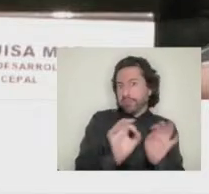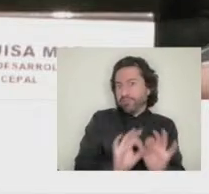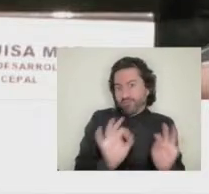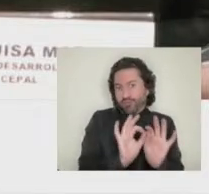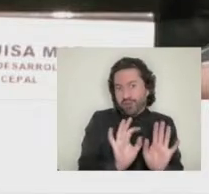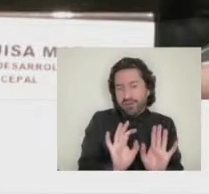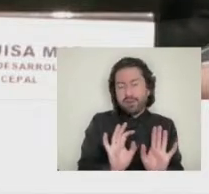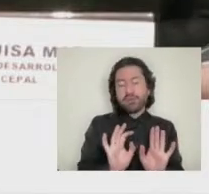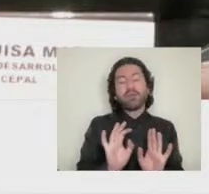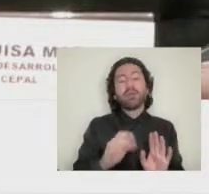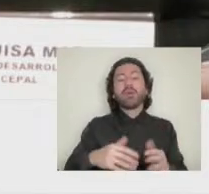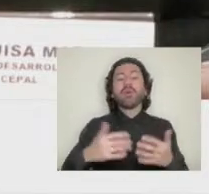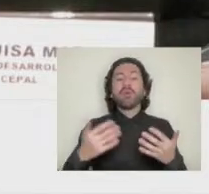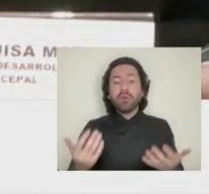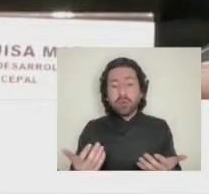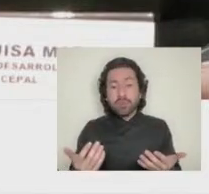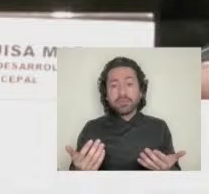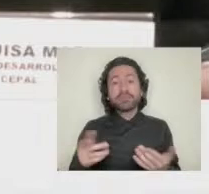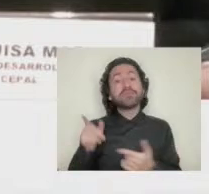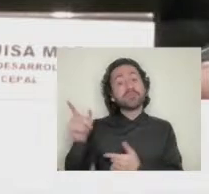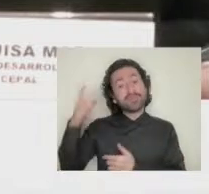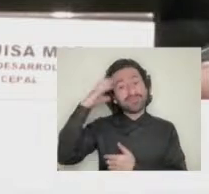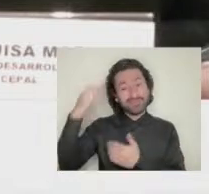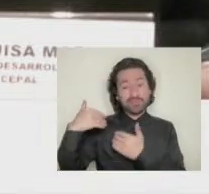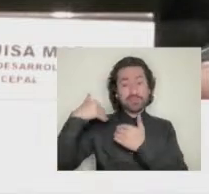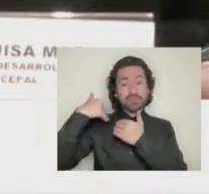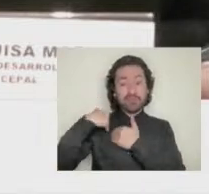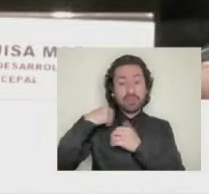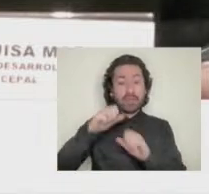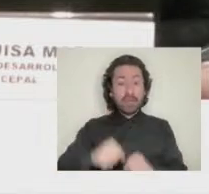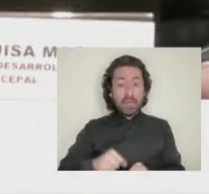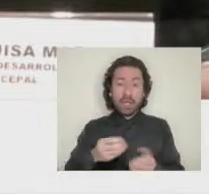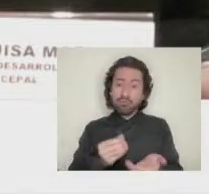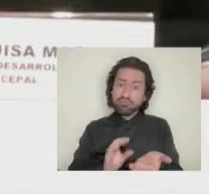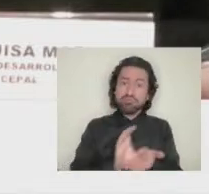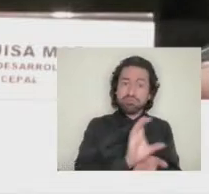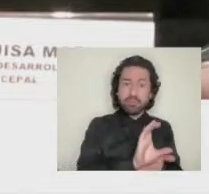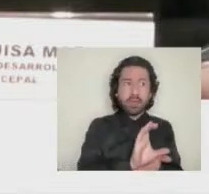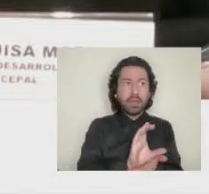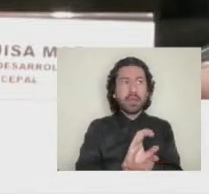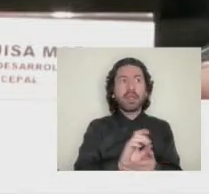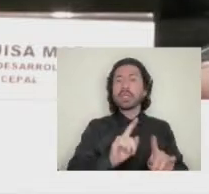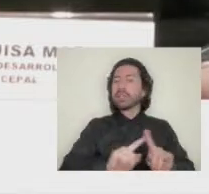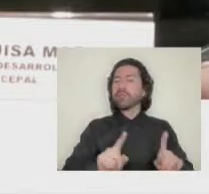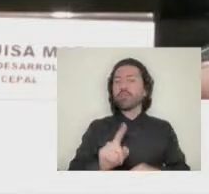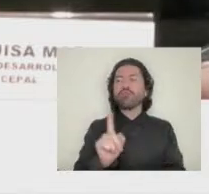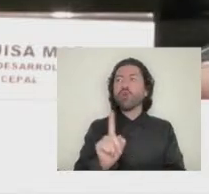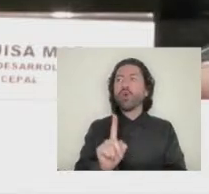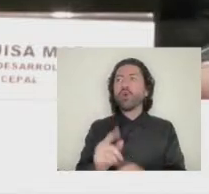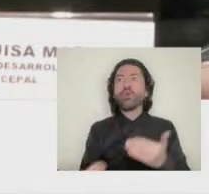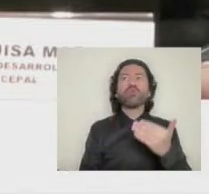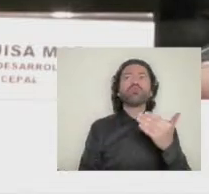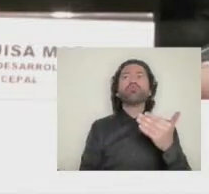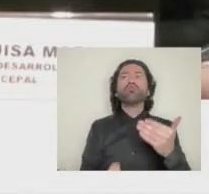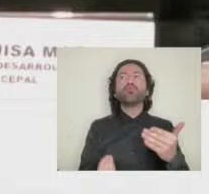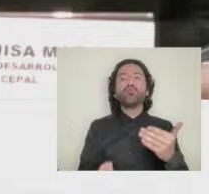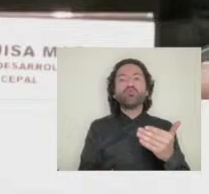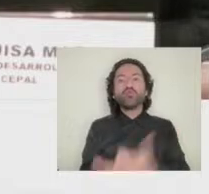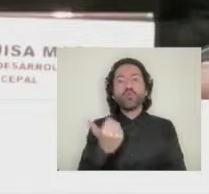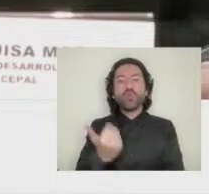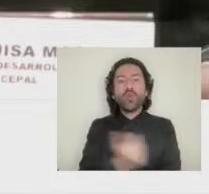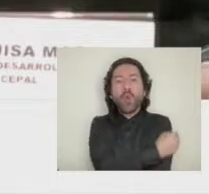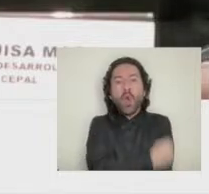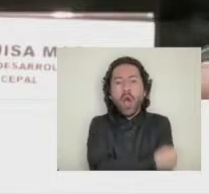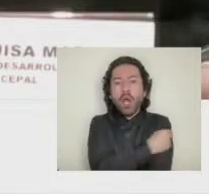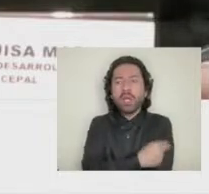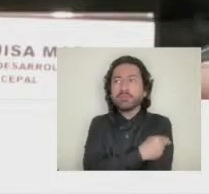care. And finally, because it has a fiscal magnitude which is affordable. It's not the same as investing in new hospitals than